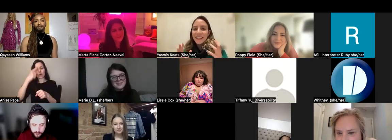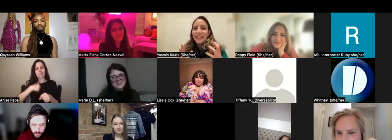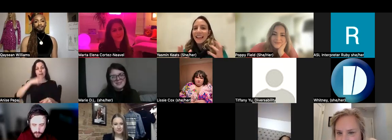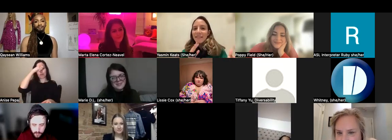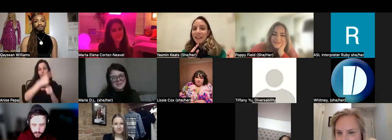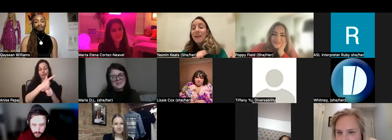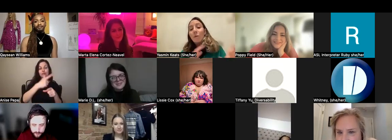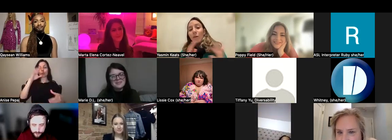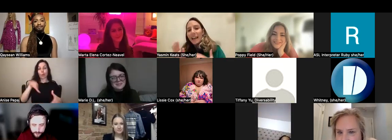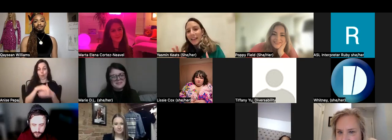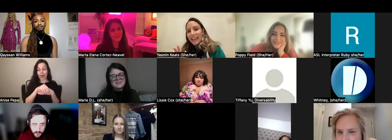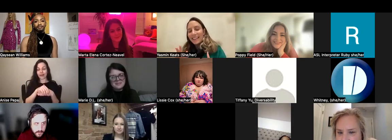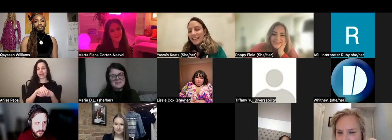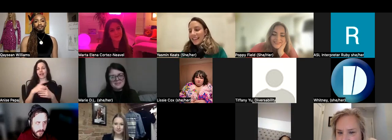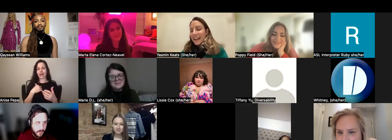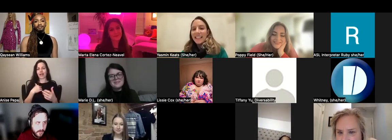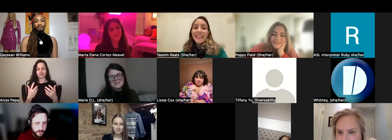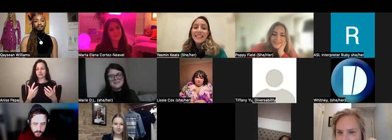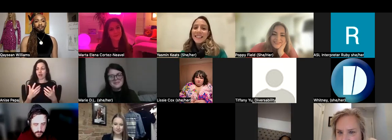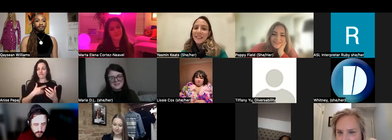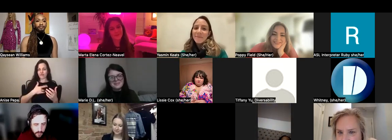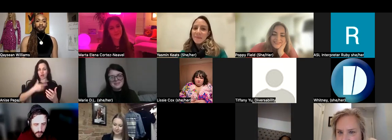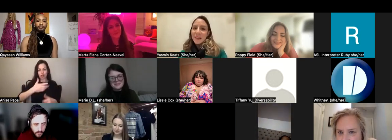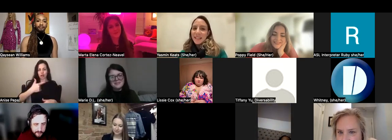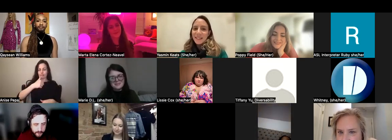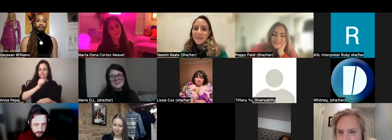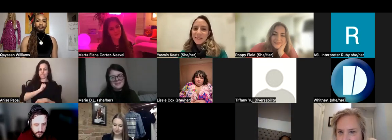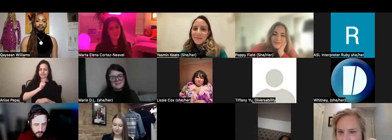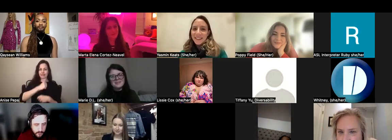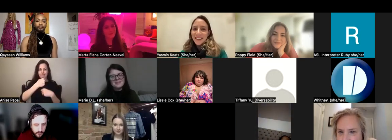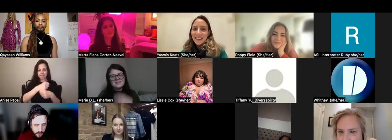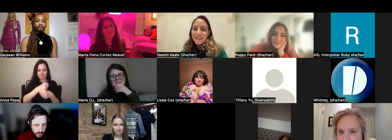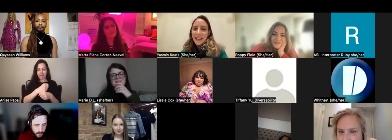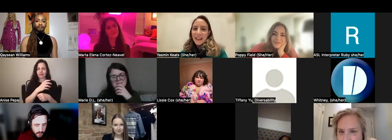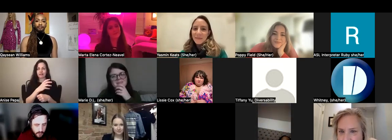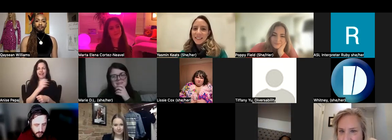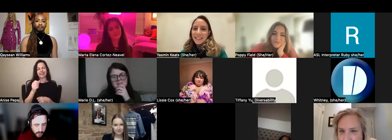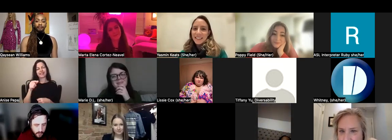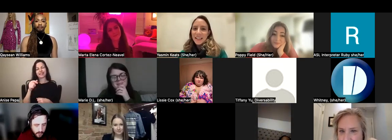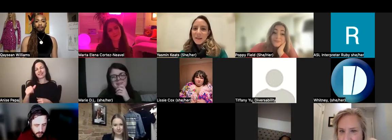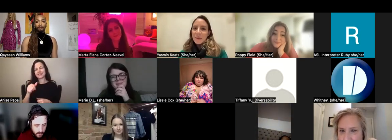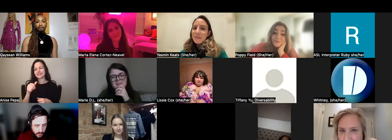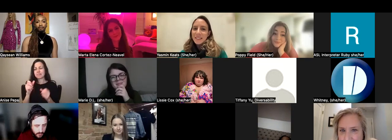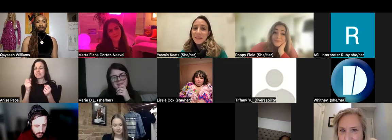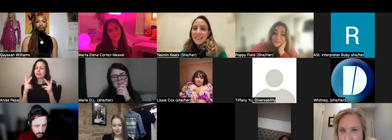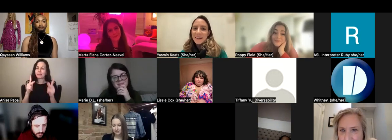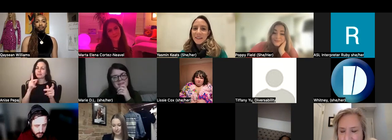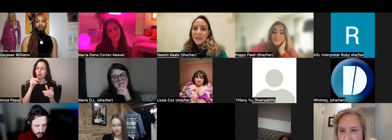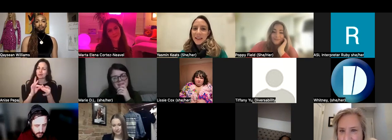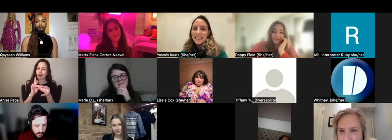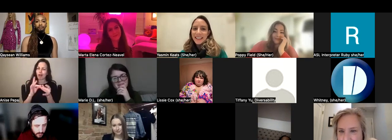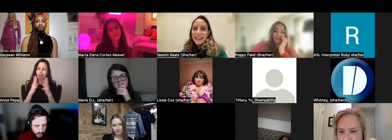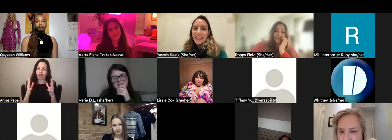having something that I felt, one, I made. And I think this is something that maybe isn't talked about enough, which is people with disabilities